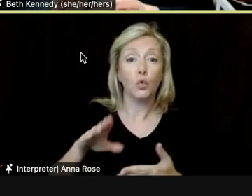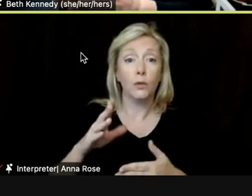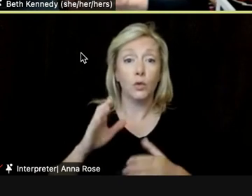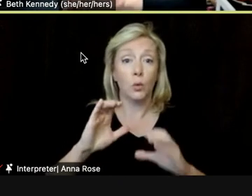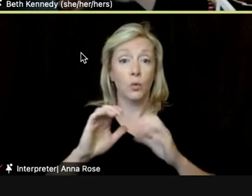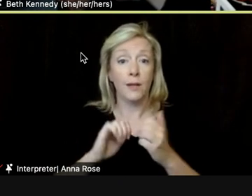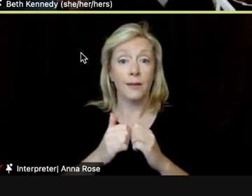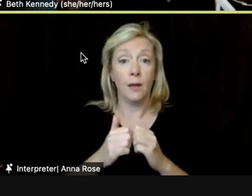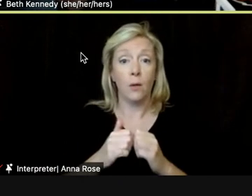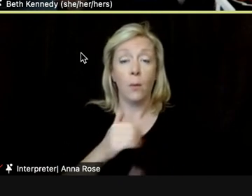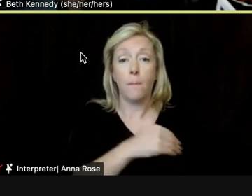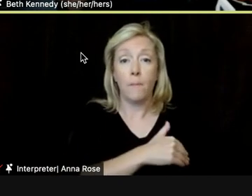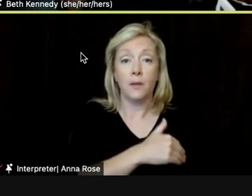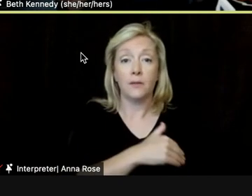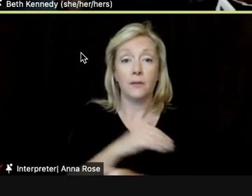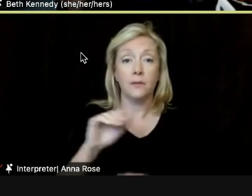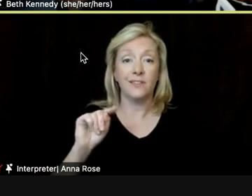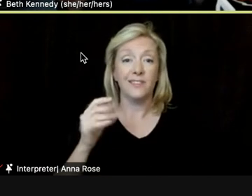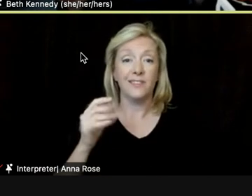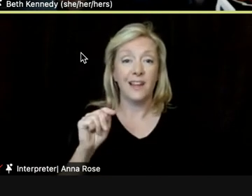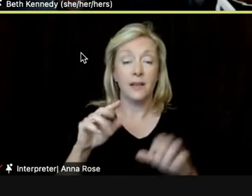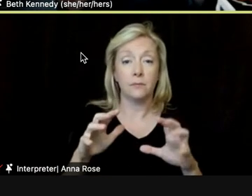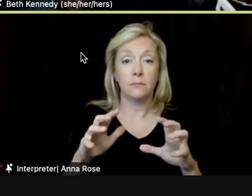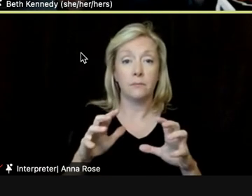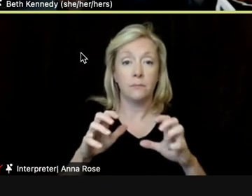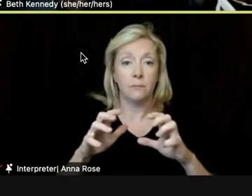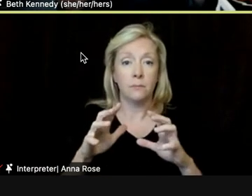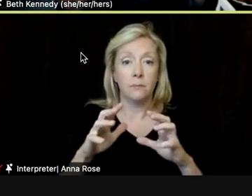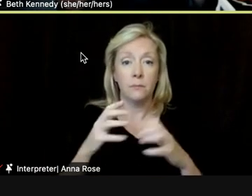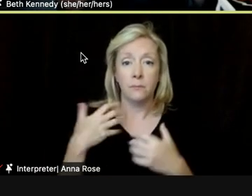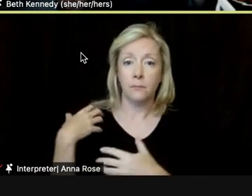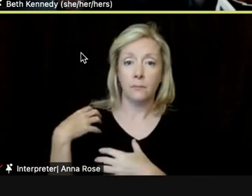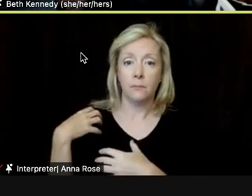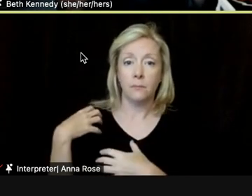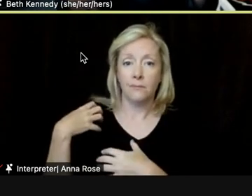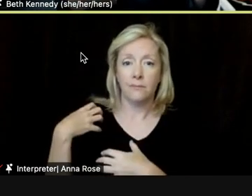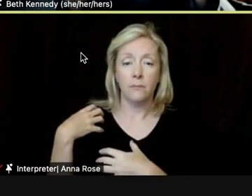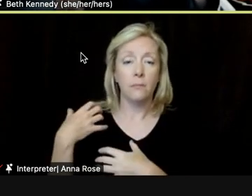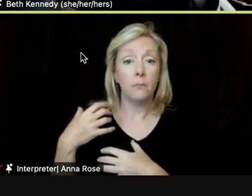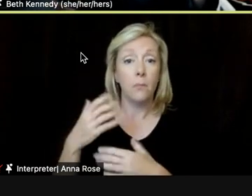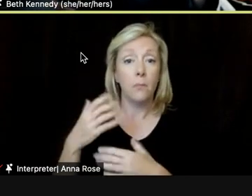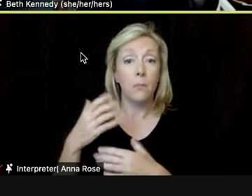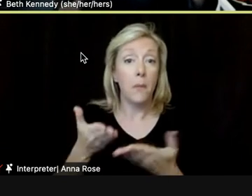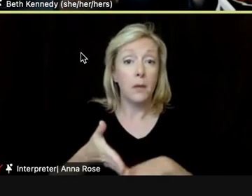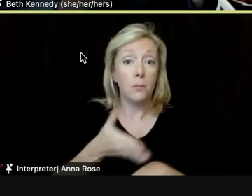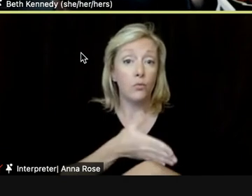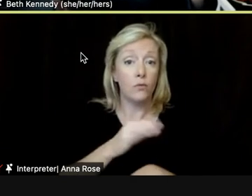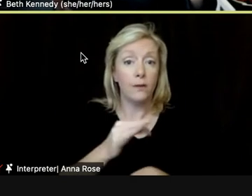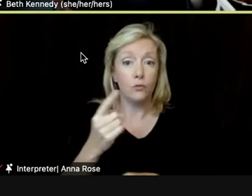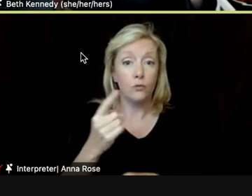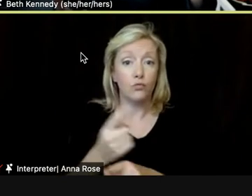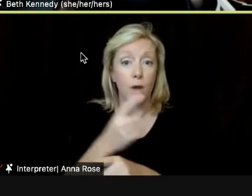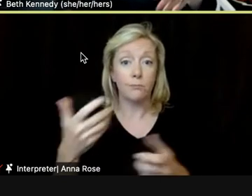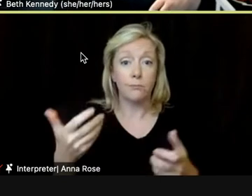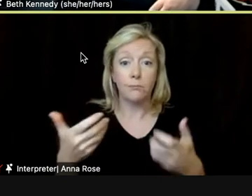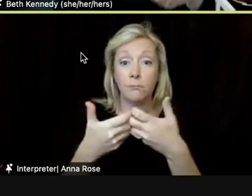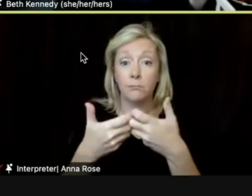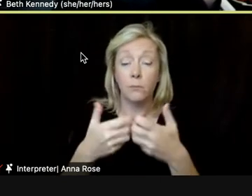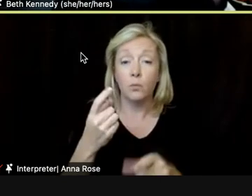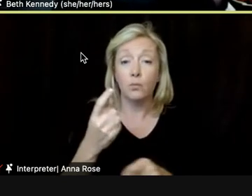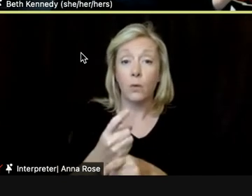rigidity, they have a lot of improvement that they might make if they have the right supports and the right